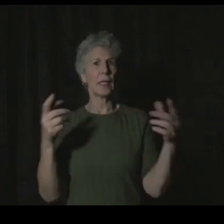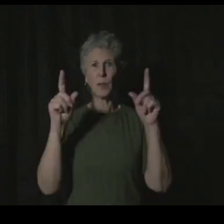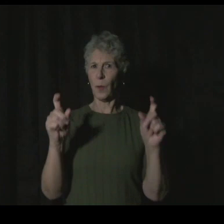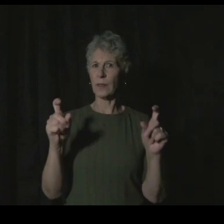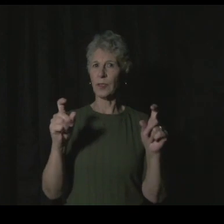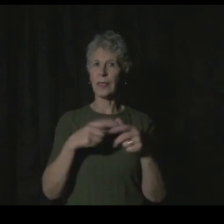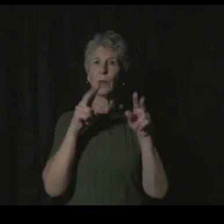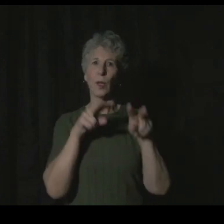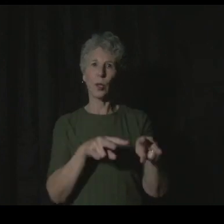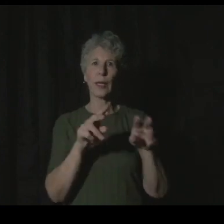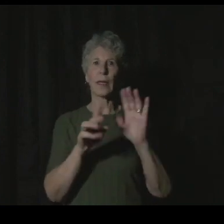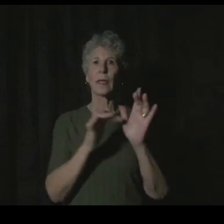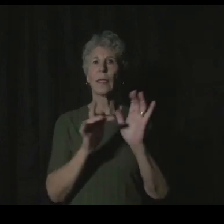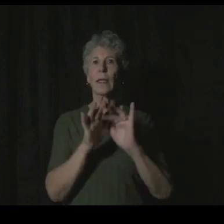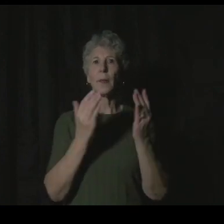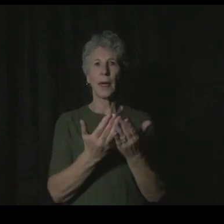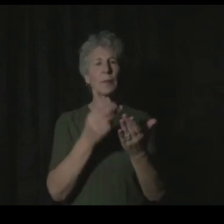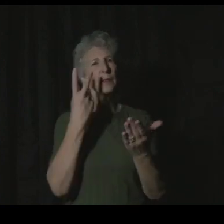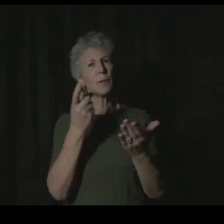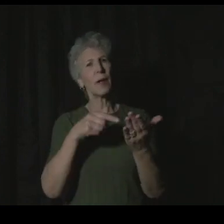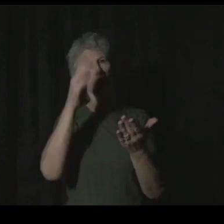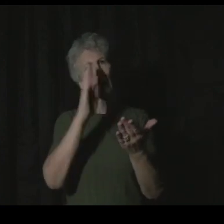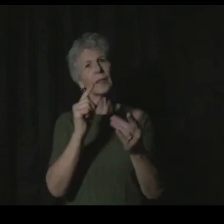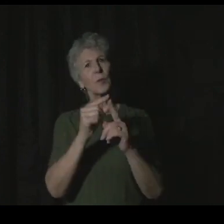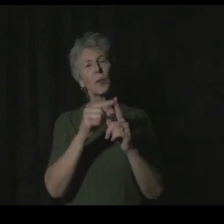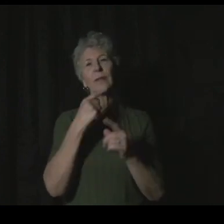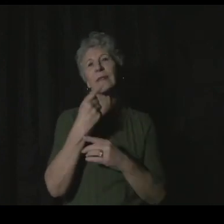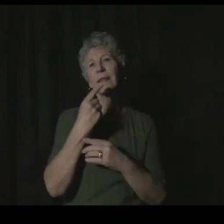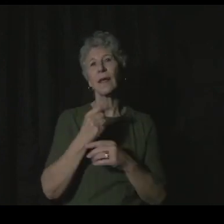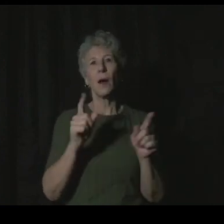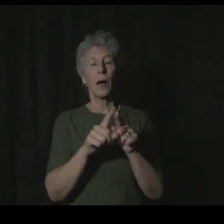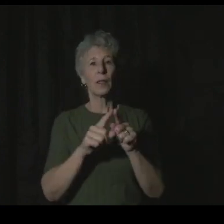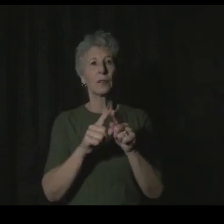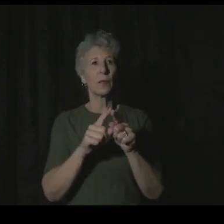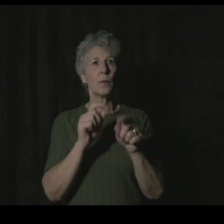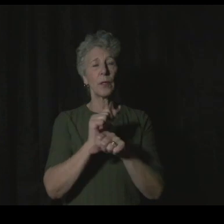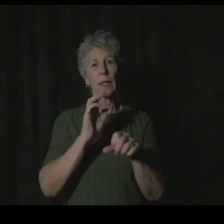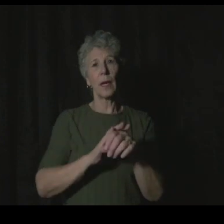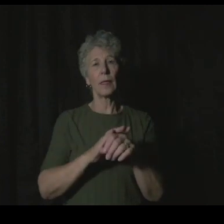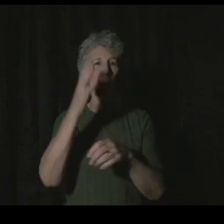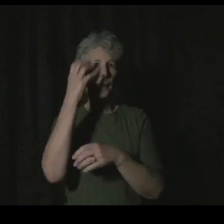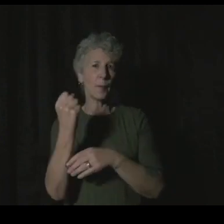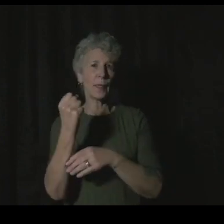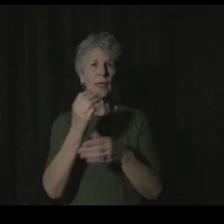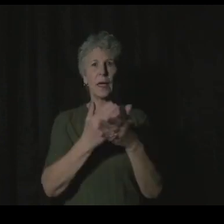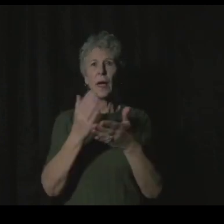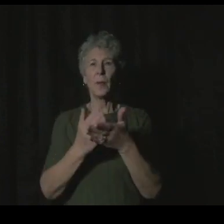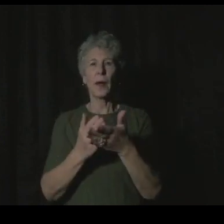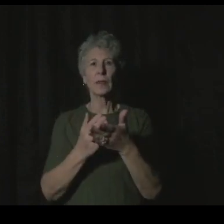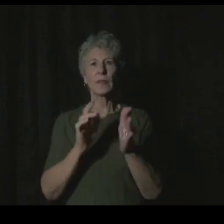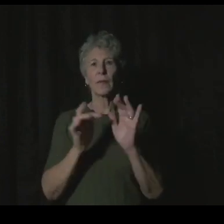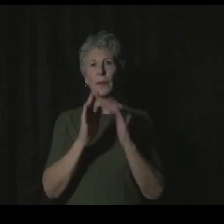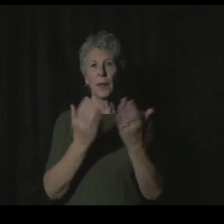at the scriptures to see what God's word says. And we've also been working on memorizing portions of scripture that relate to